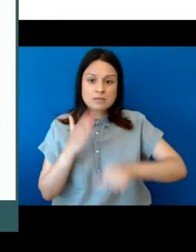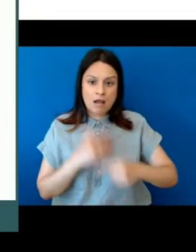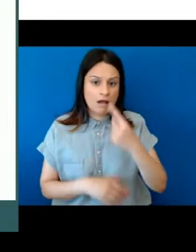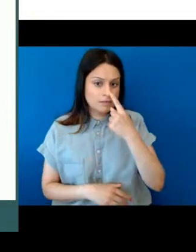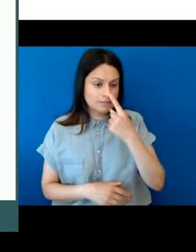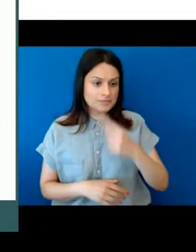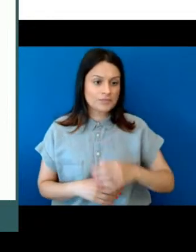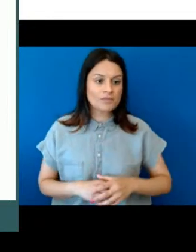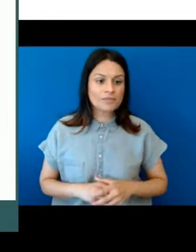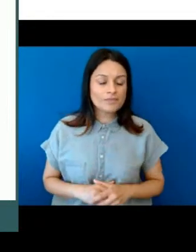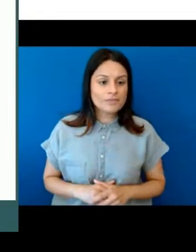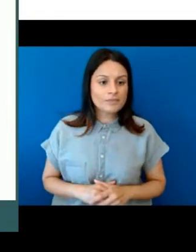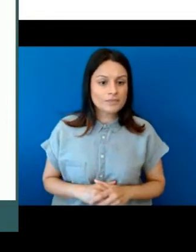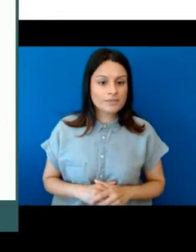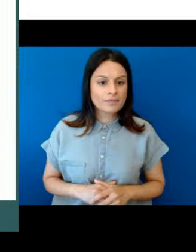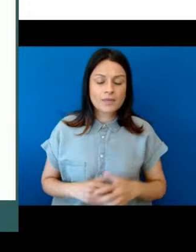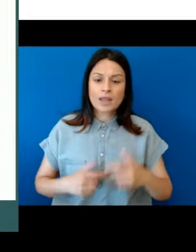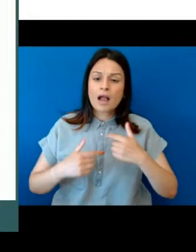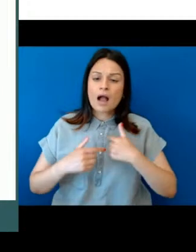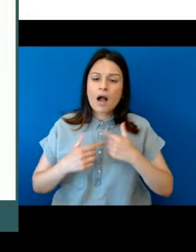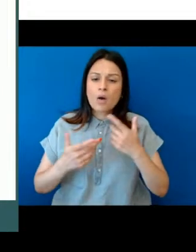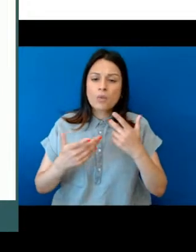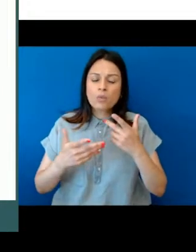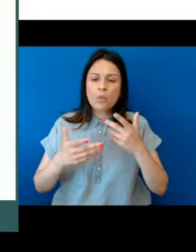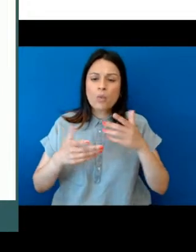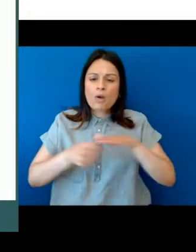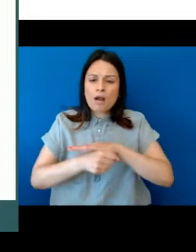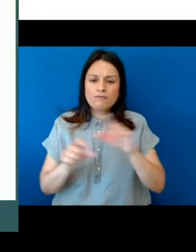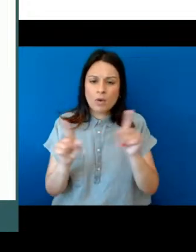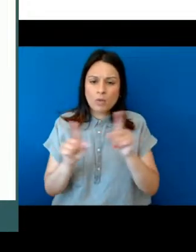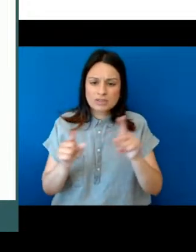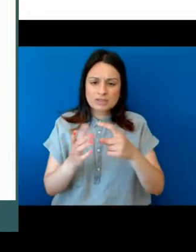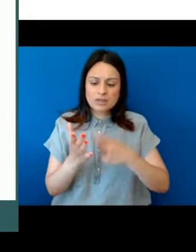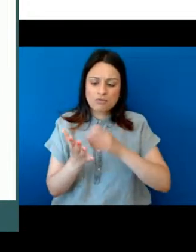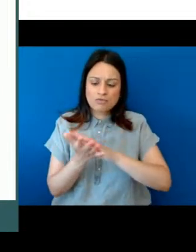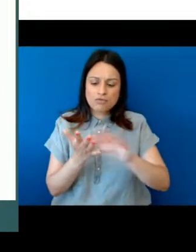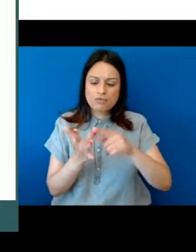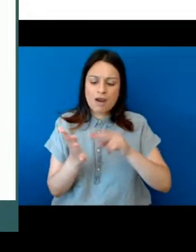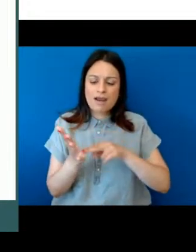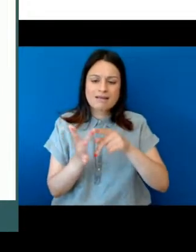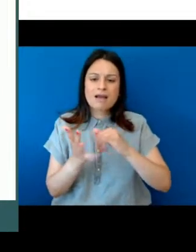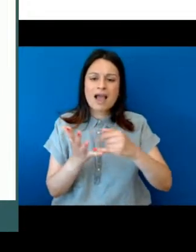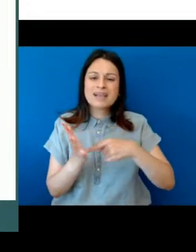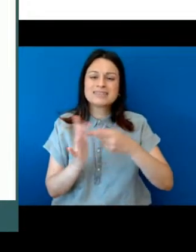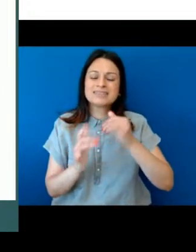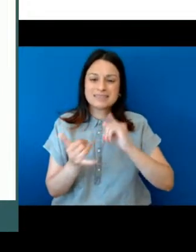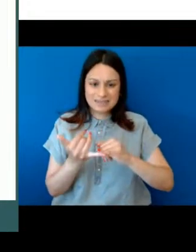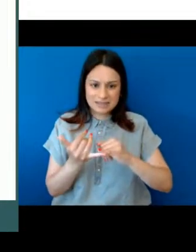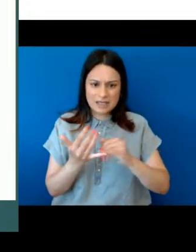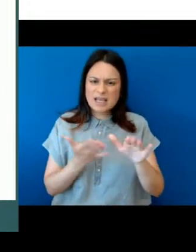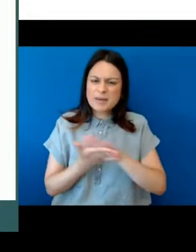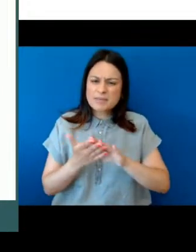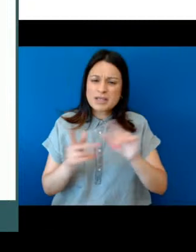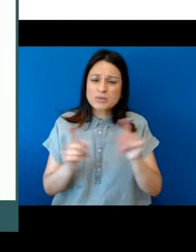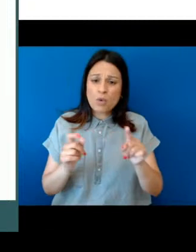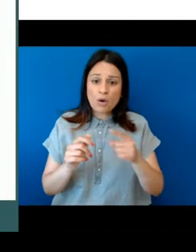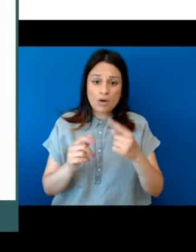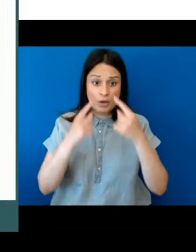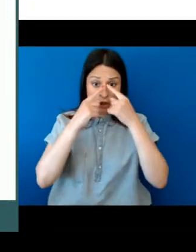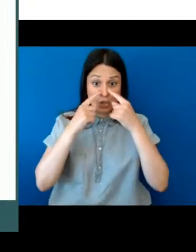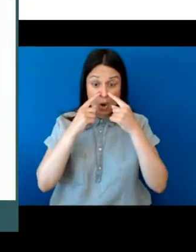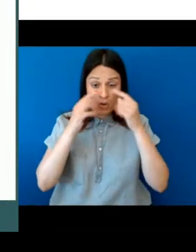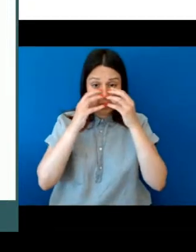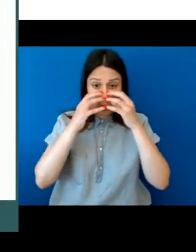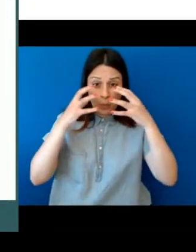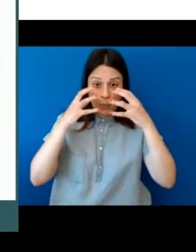So I'm going to talk to you about rhinitis. Now, what it means is nasal inflammation, but it's defined